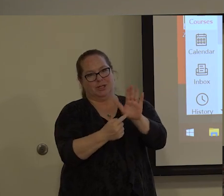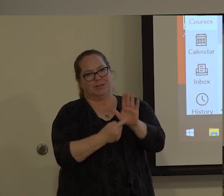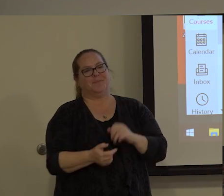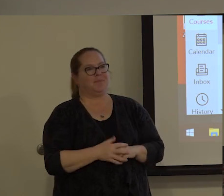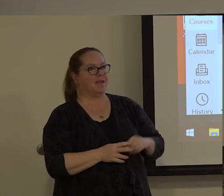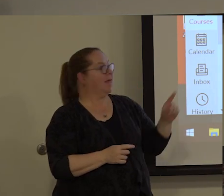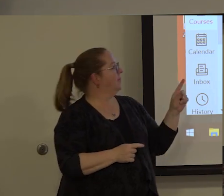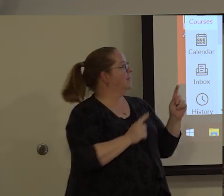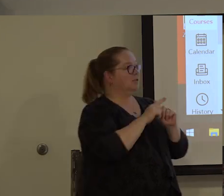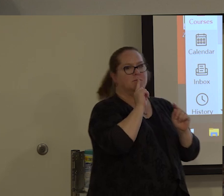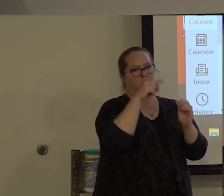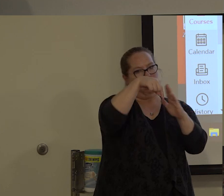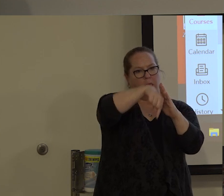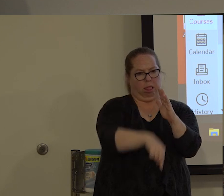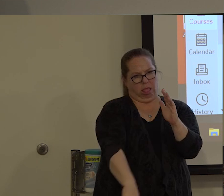This one is very involved.